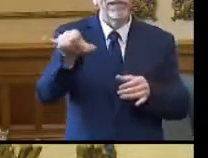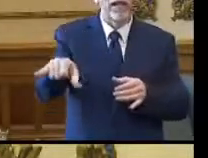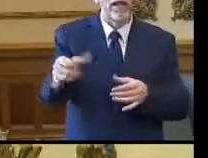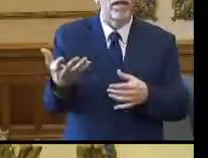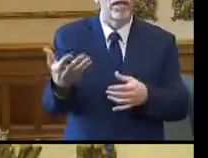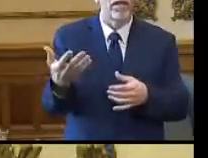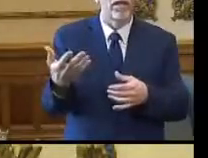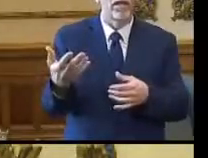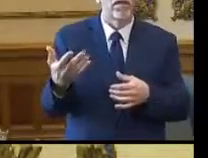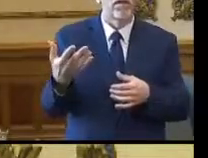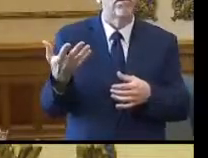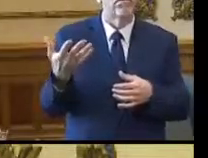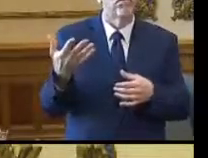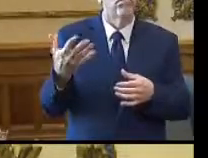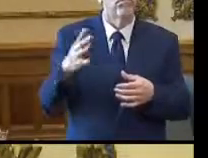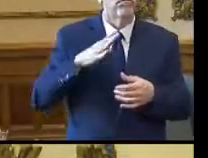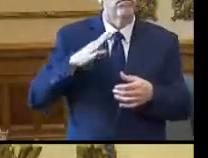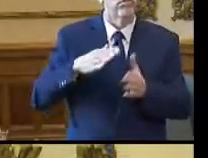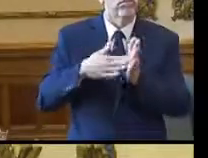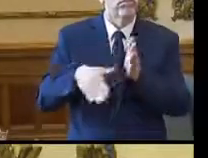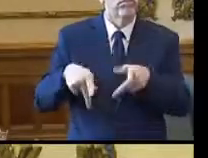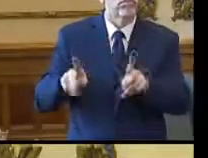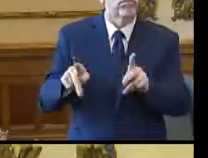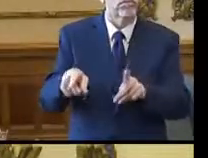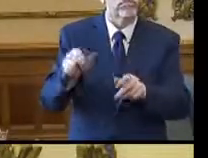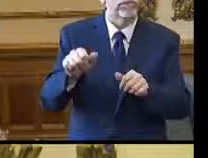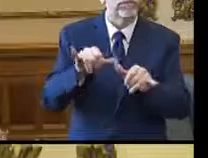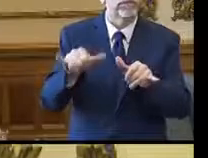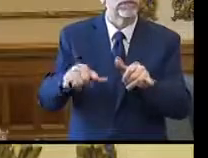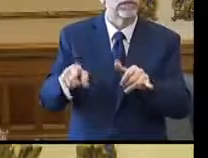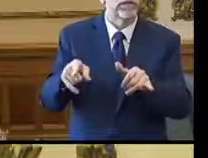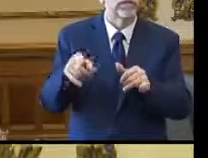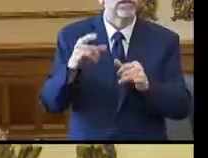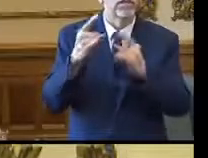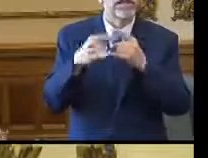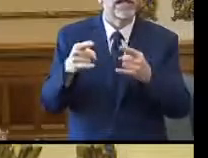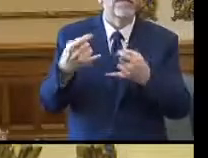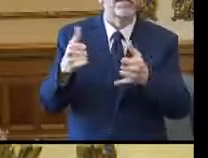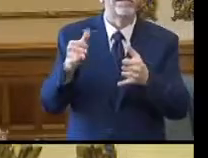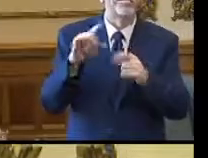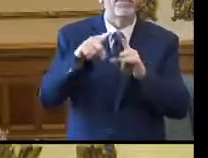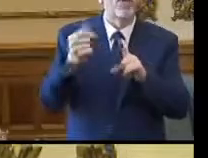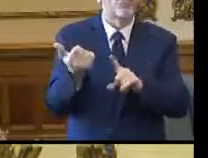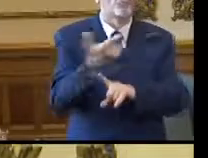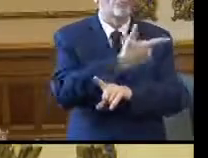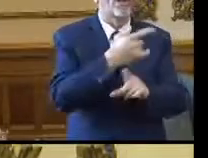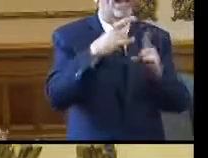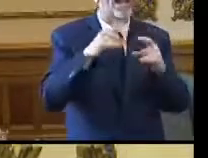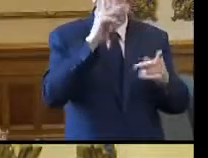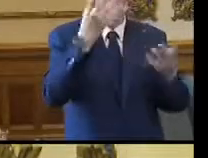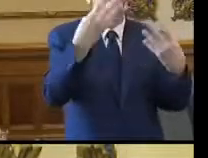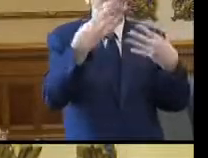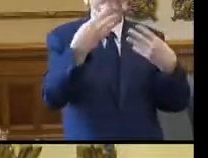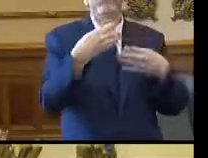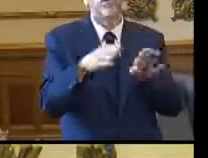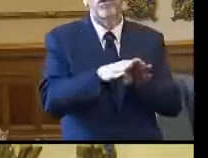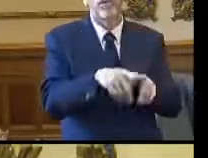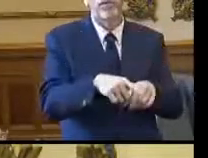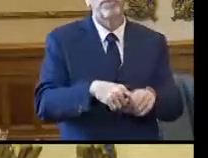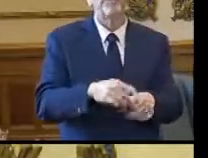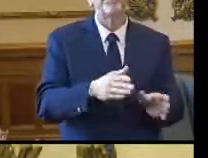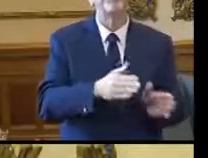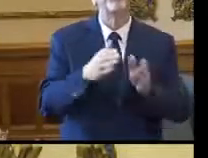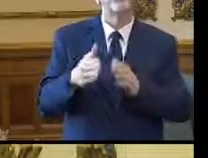there, that's an exception to the general rule that campgrounds need to be closed. With